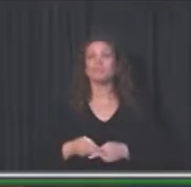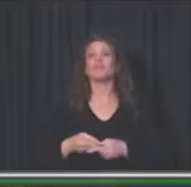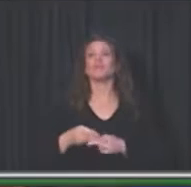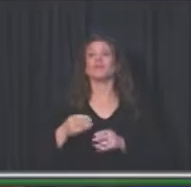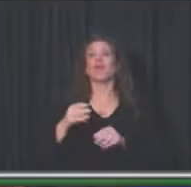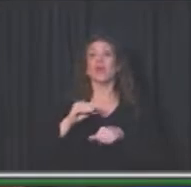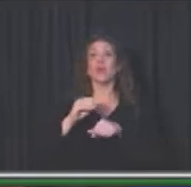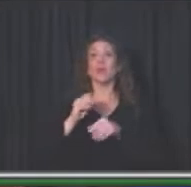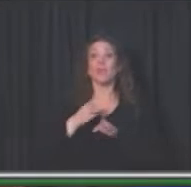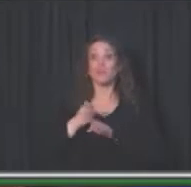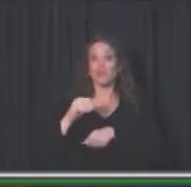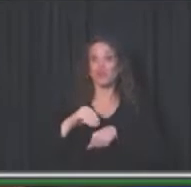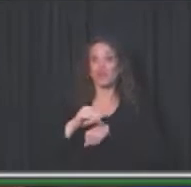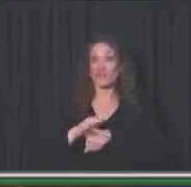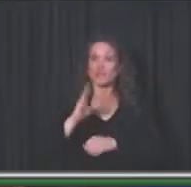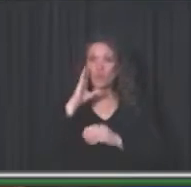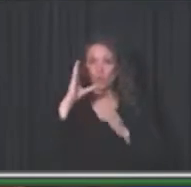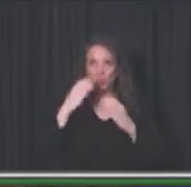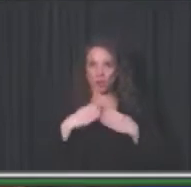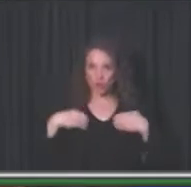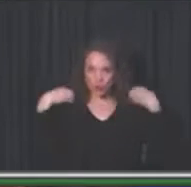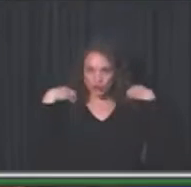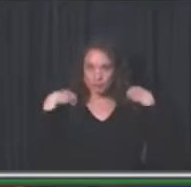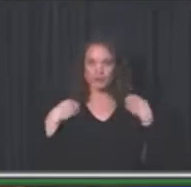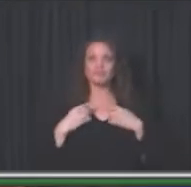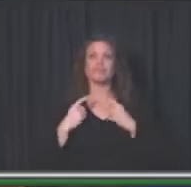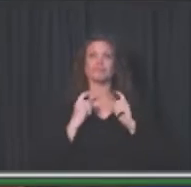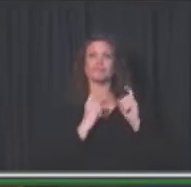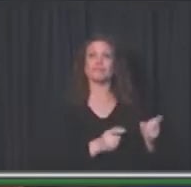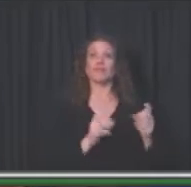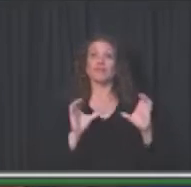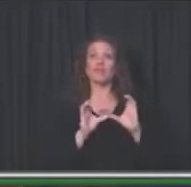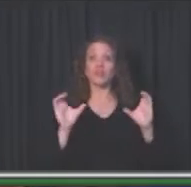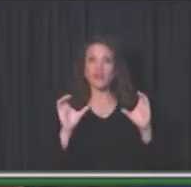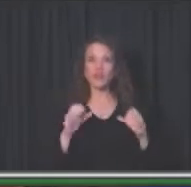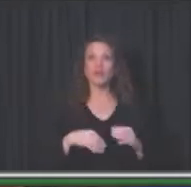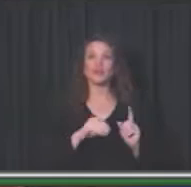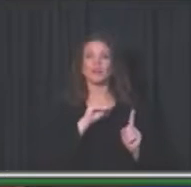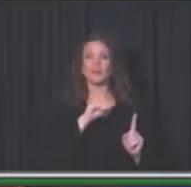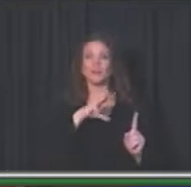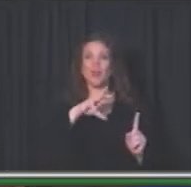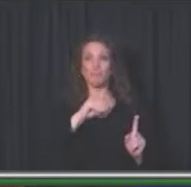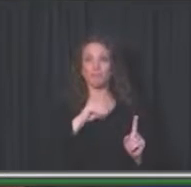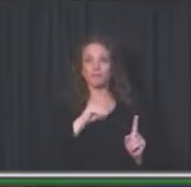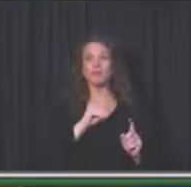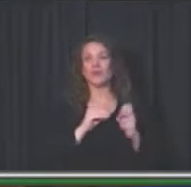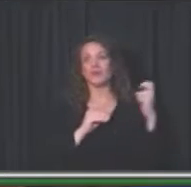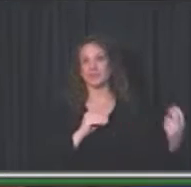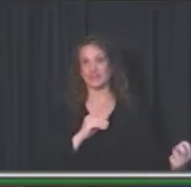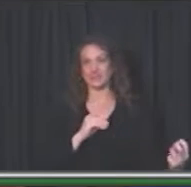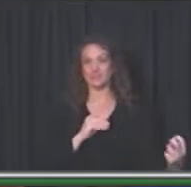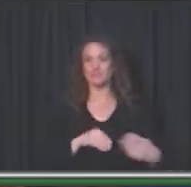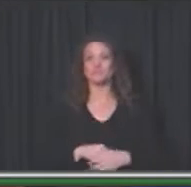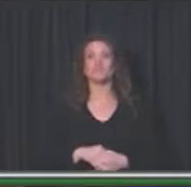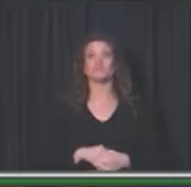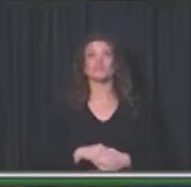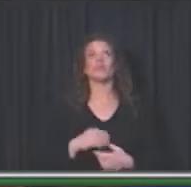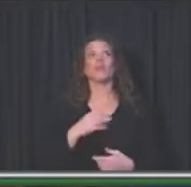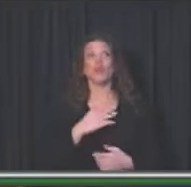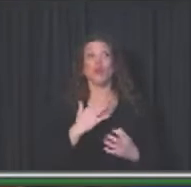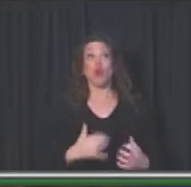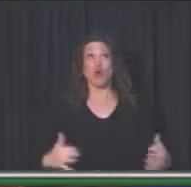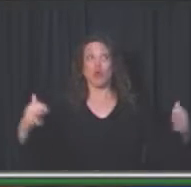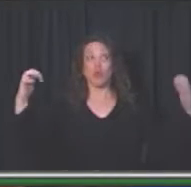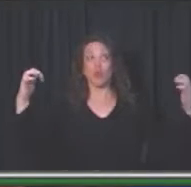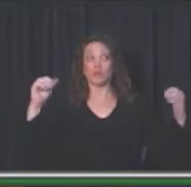major advisor. They will receive a certificate, have their photograph taken, and then return to their seats. We ask that the audience